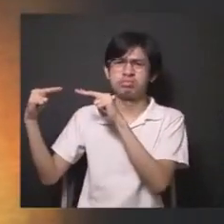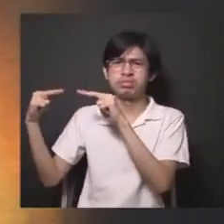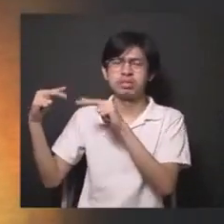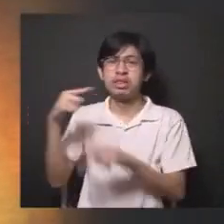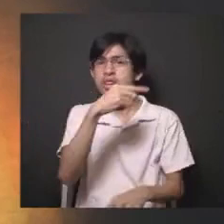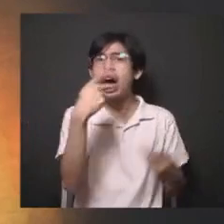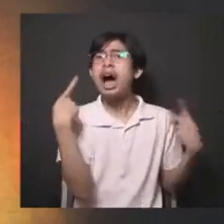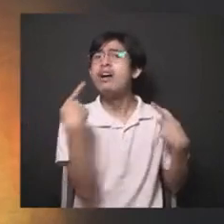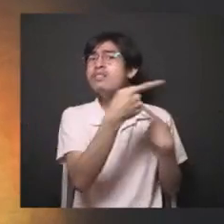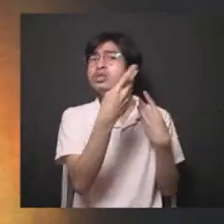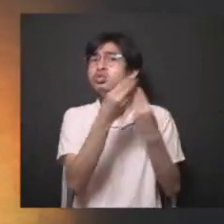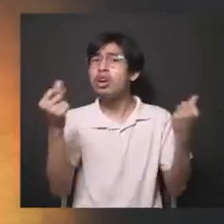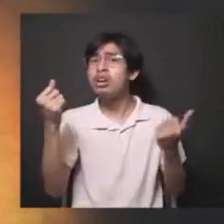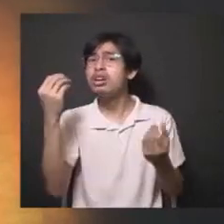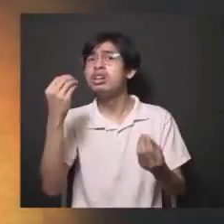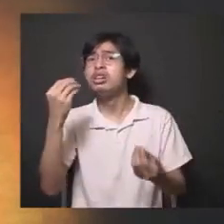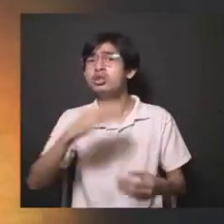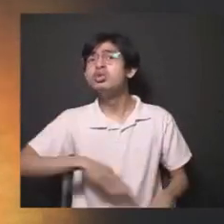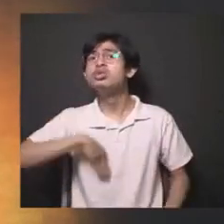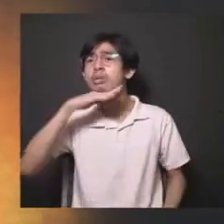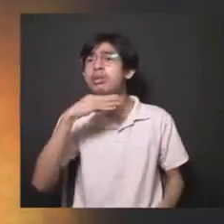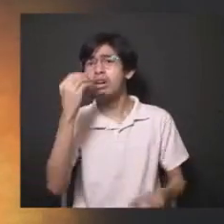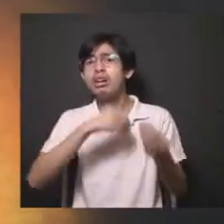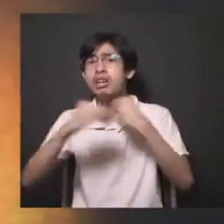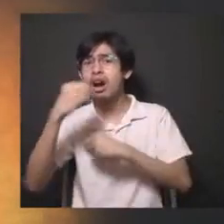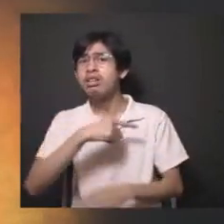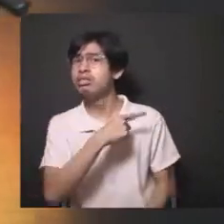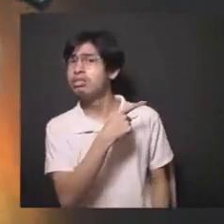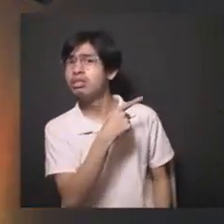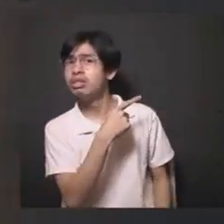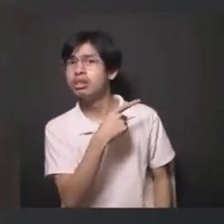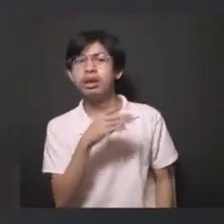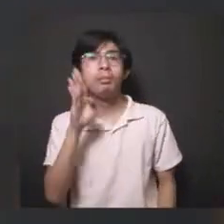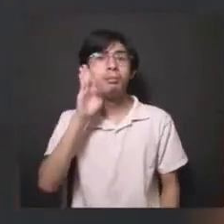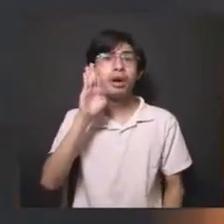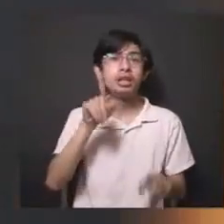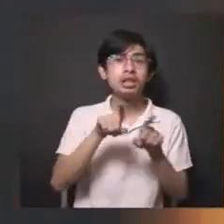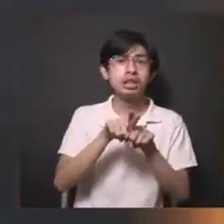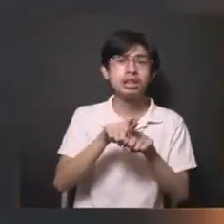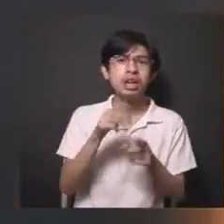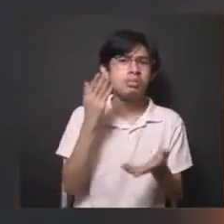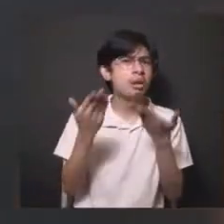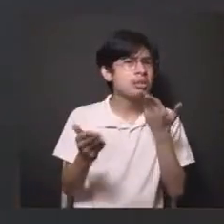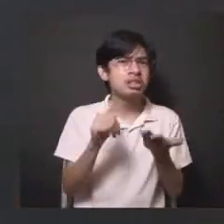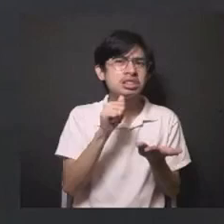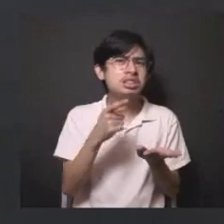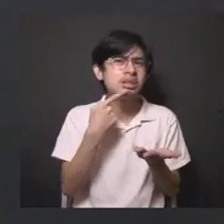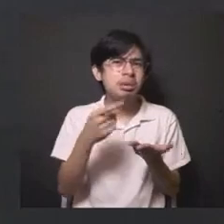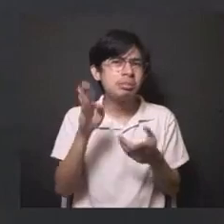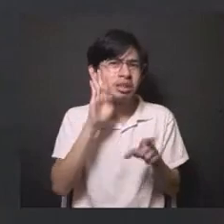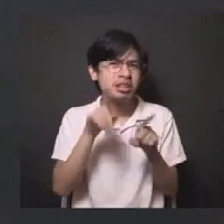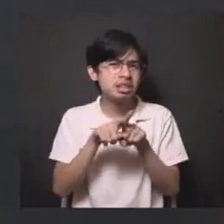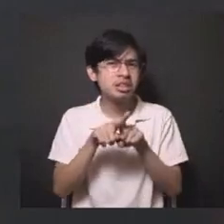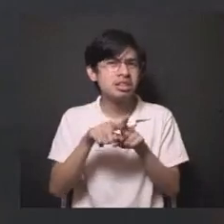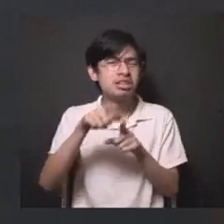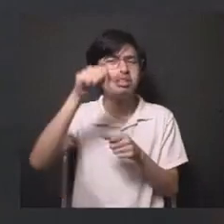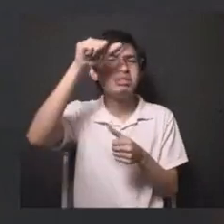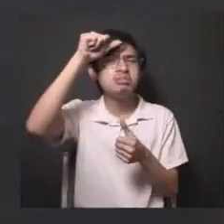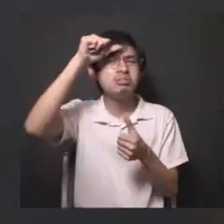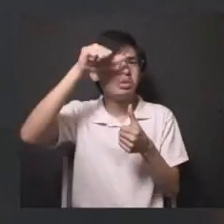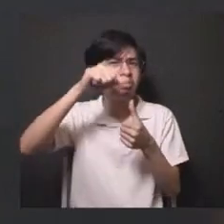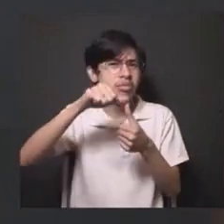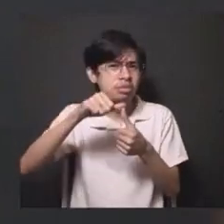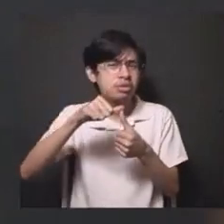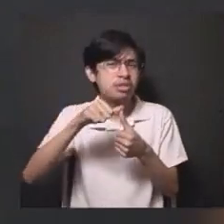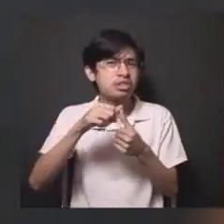reflection. The brothers, although it's not implied, the brothers might have remembered that once upon a